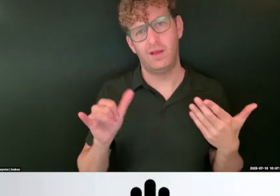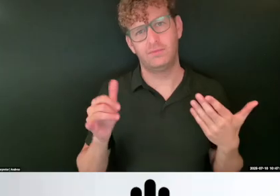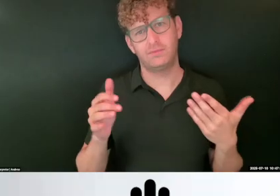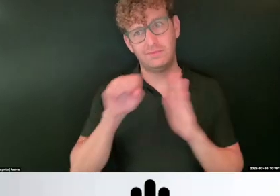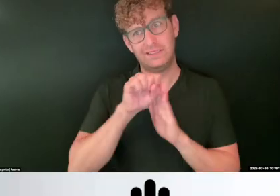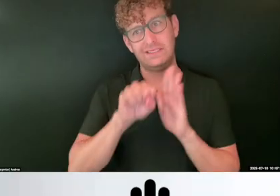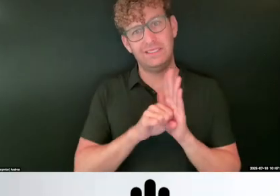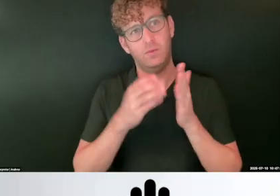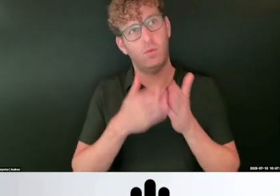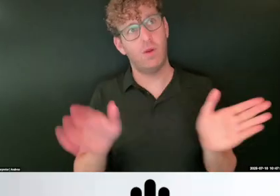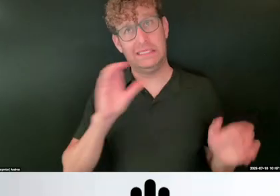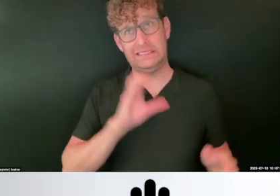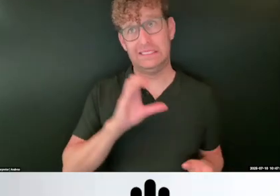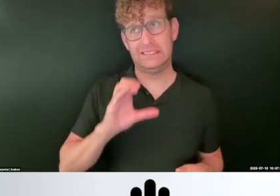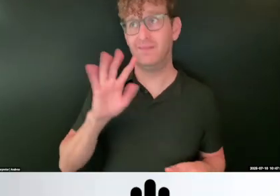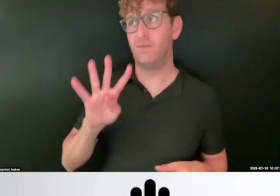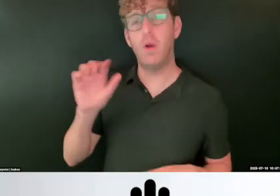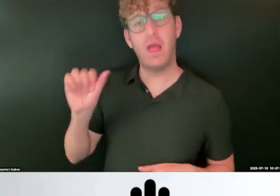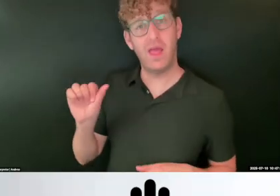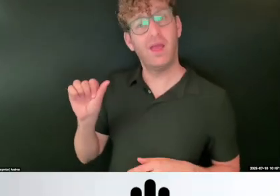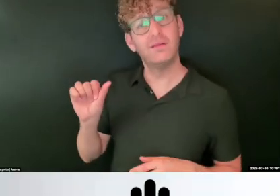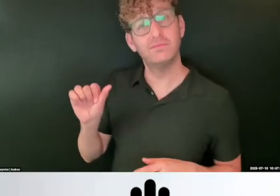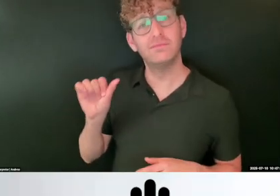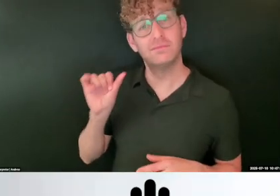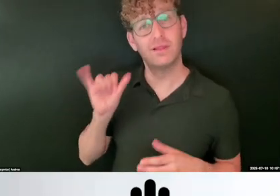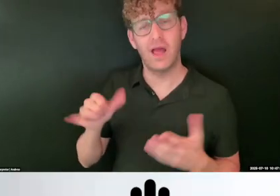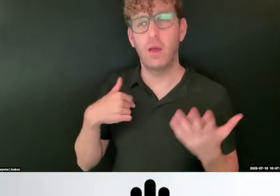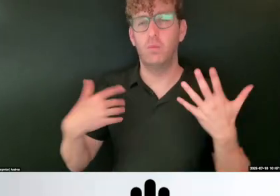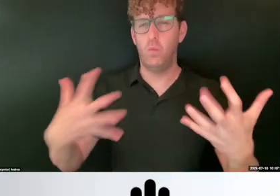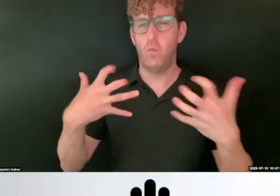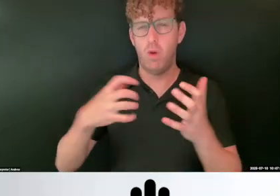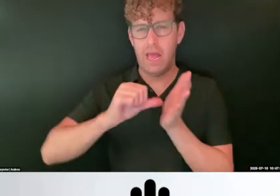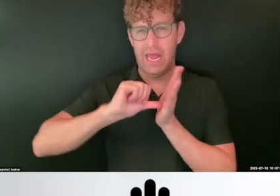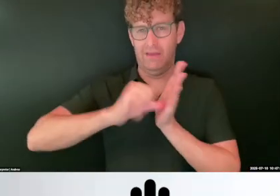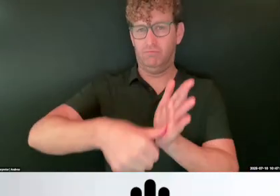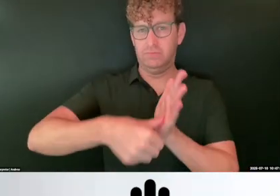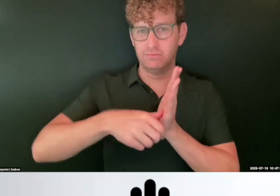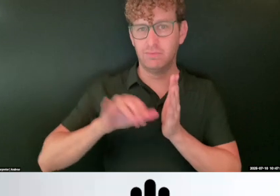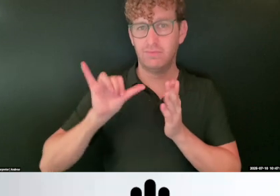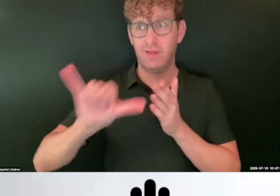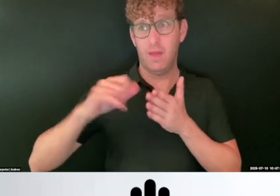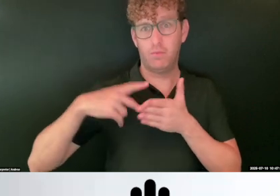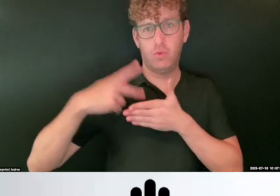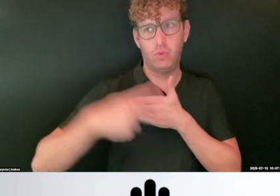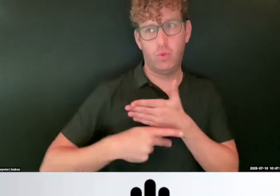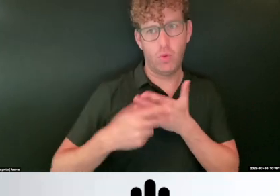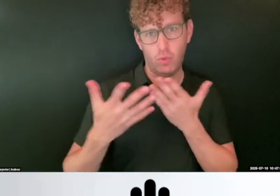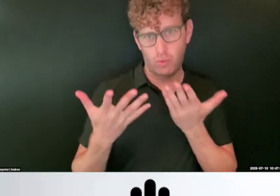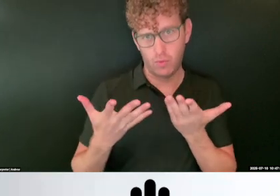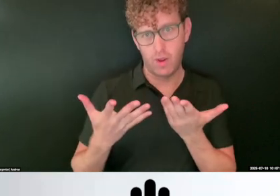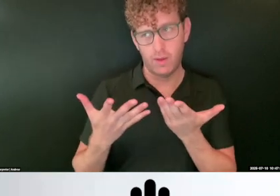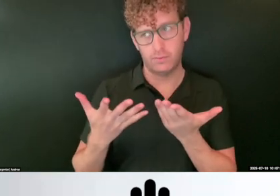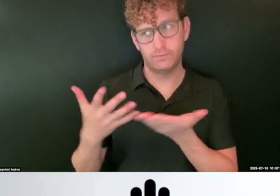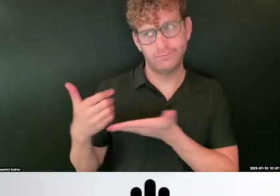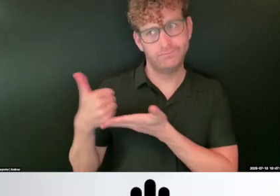wanted to also emphasize that program is serving low population density areas and rural